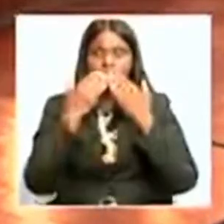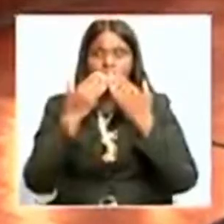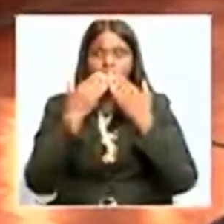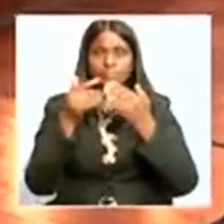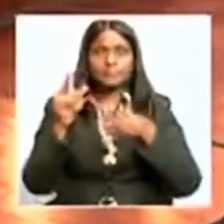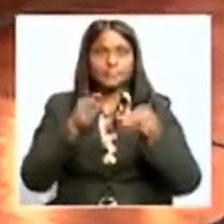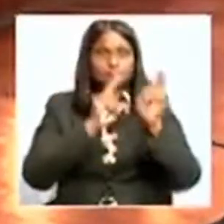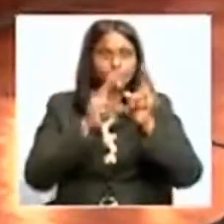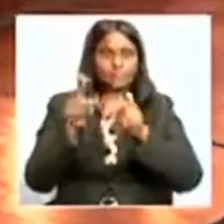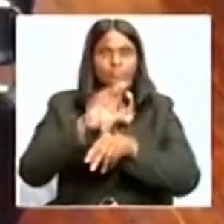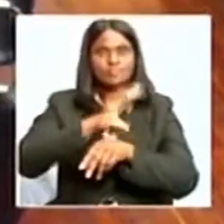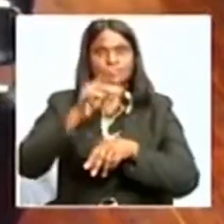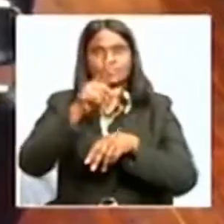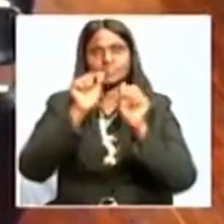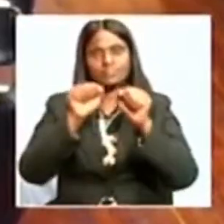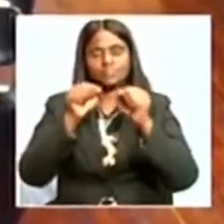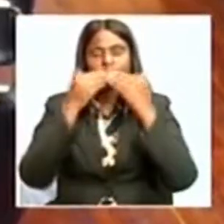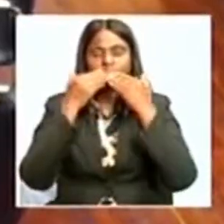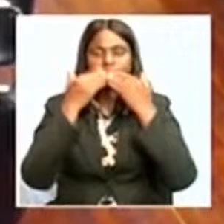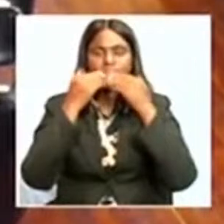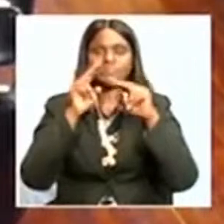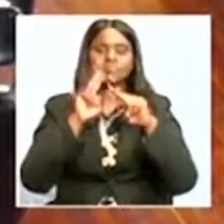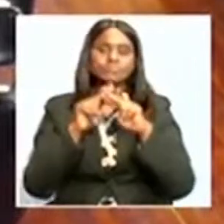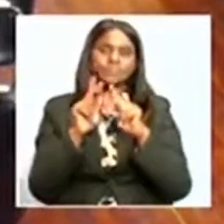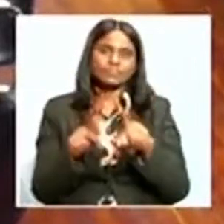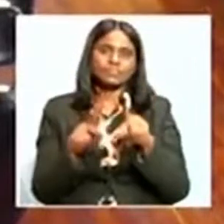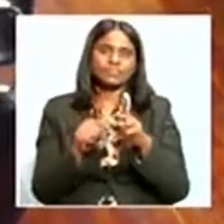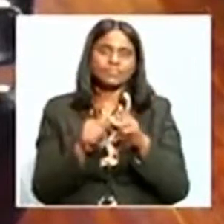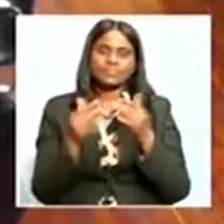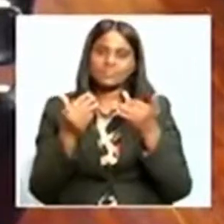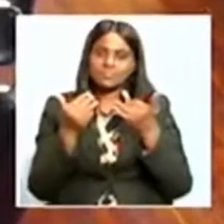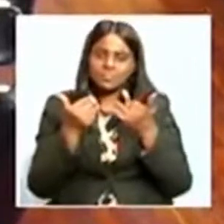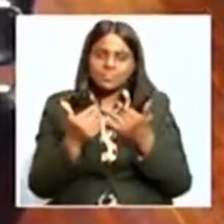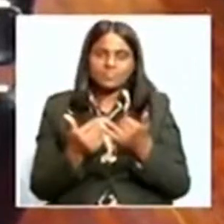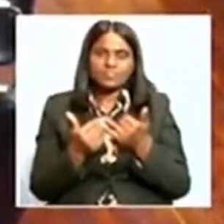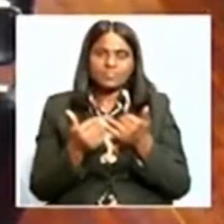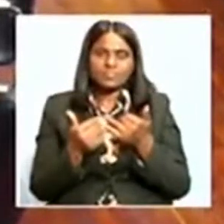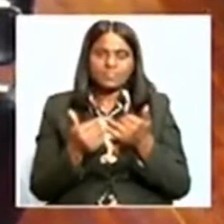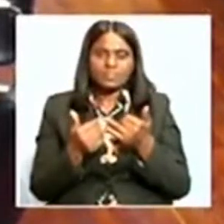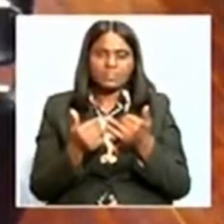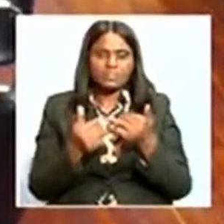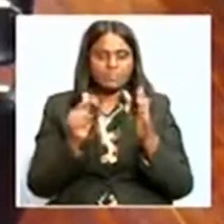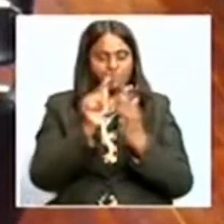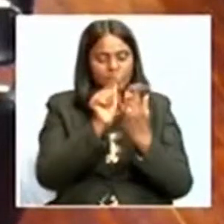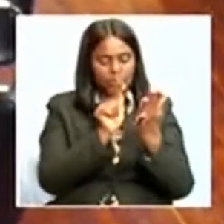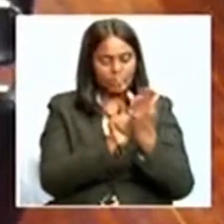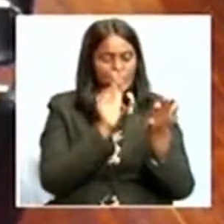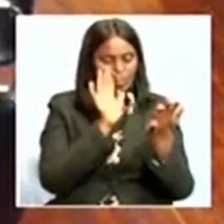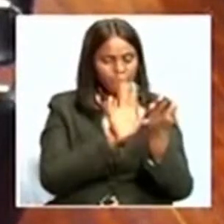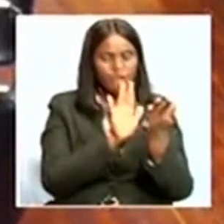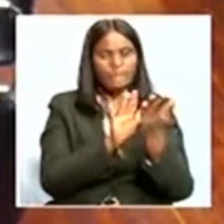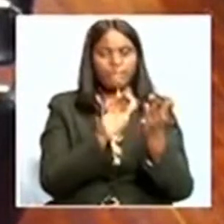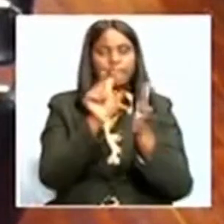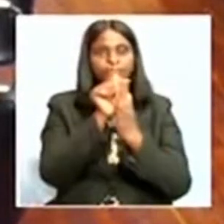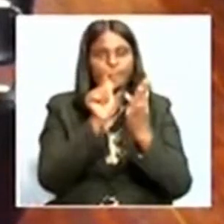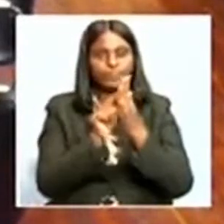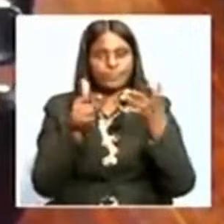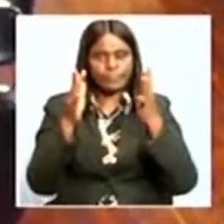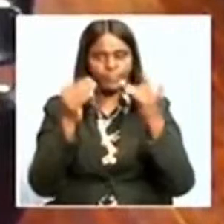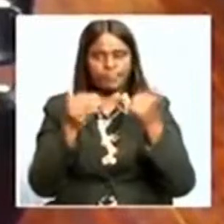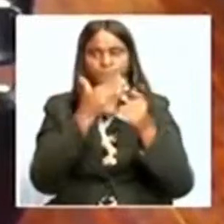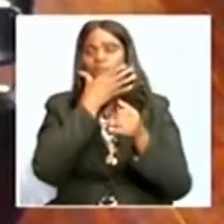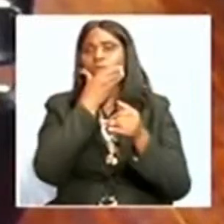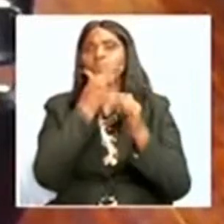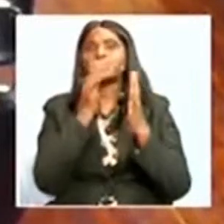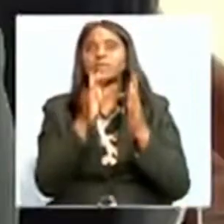that? Thank you, Chair. So currently, the Act as it is currently, it allows the